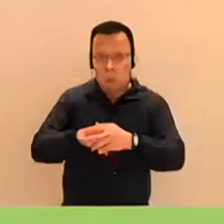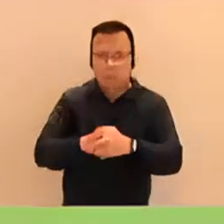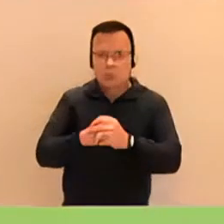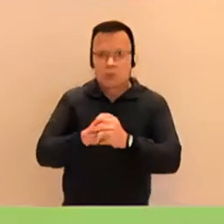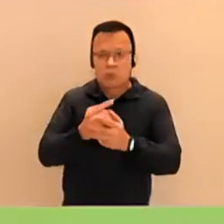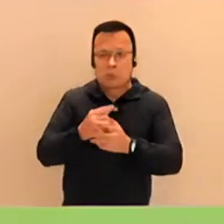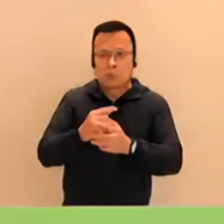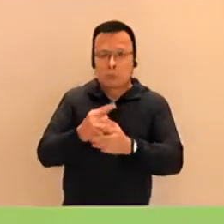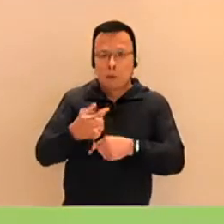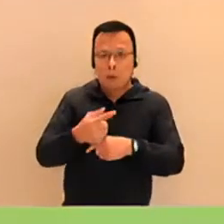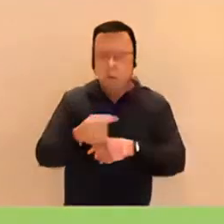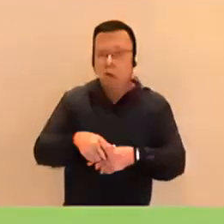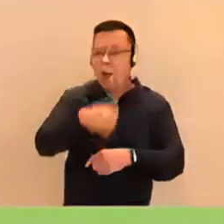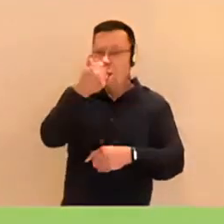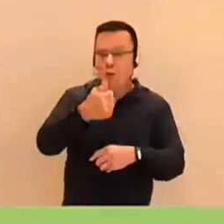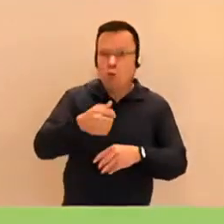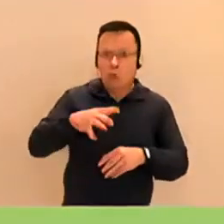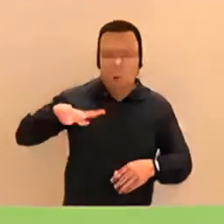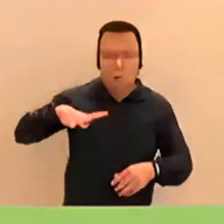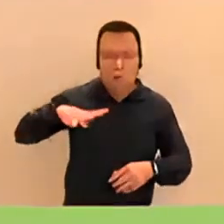environment.